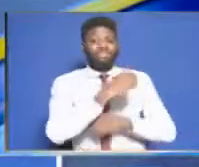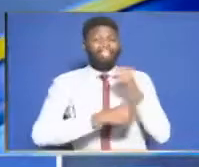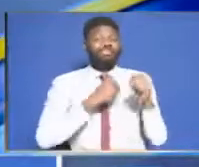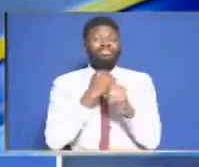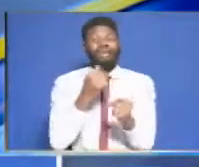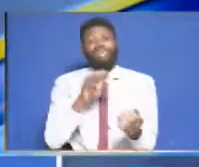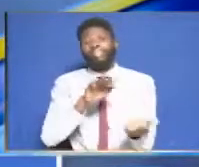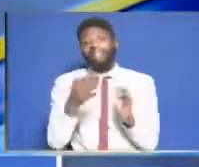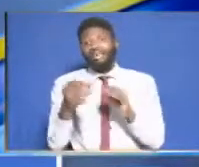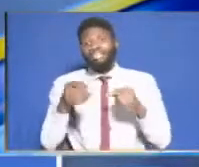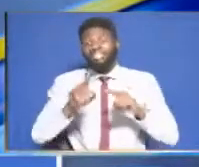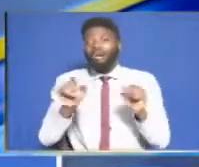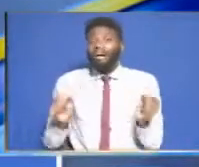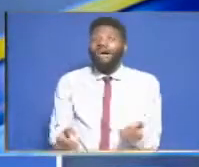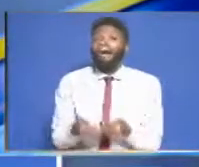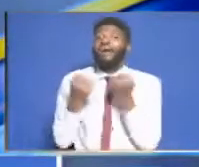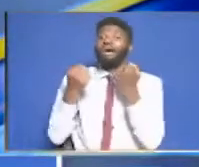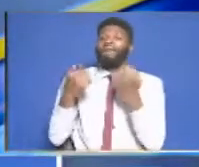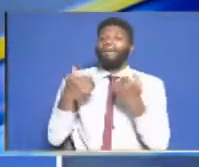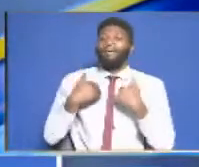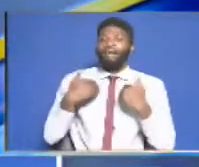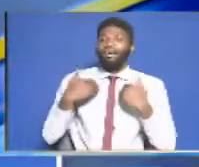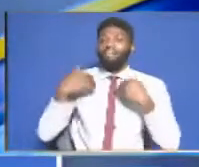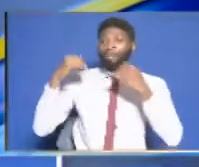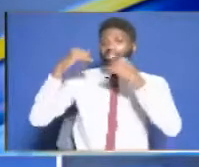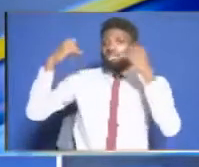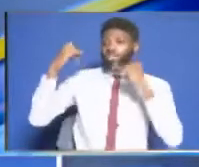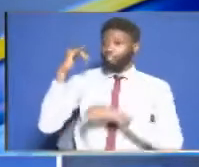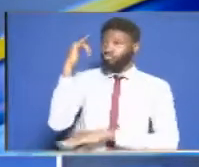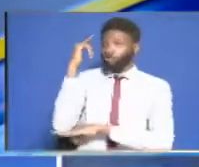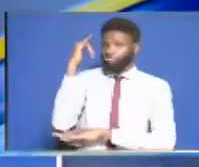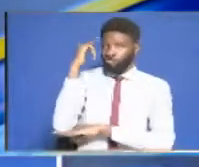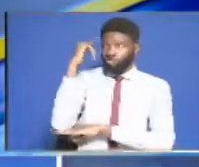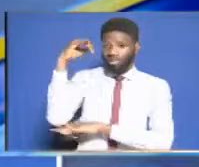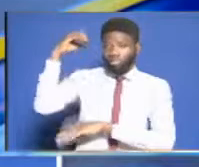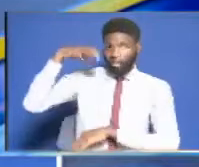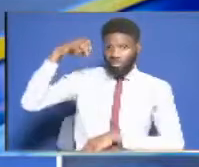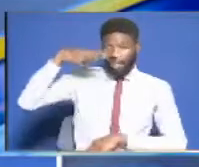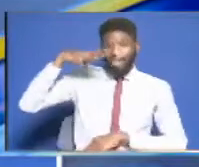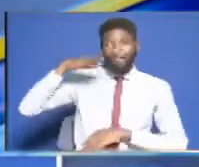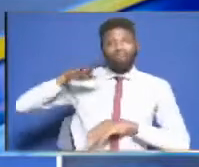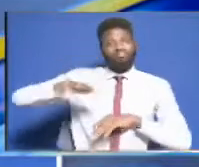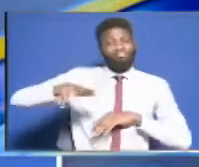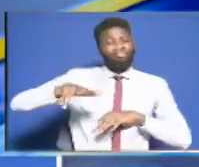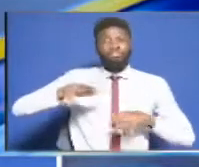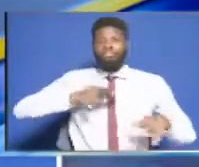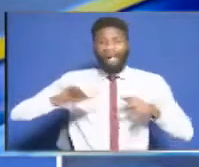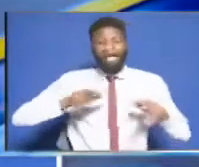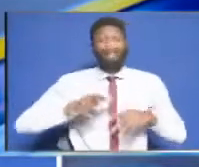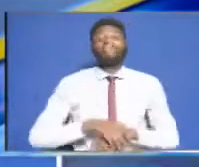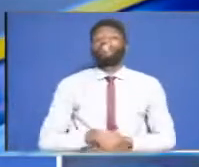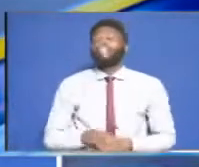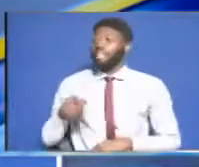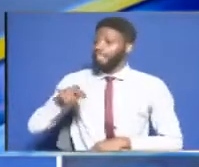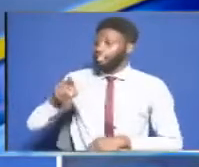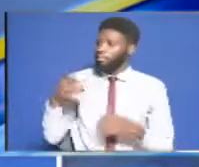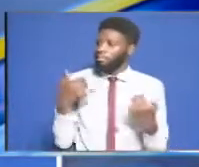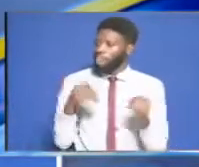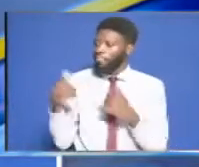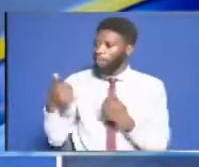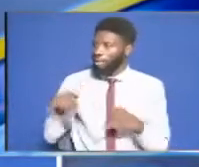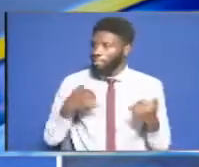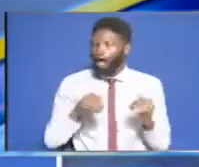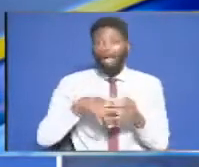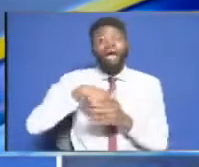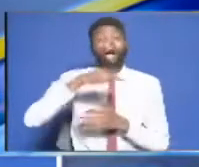allegedly electrocuted by low-hanging power lines. Bebe Mirriam Nyaboke Mbaka is said to have been playing outside her house